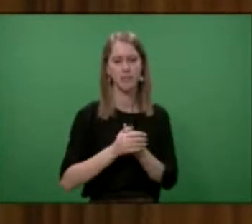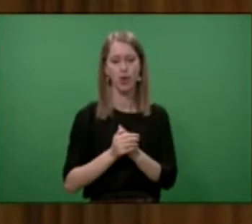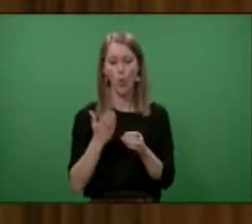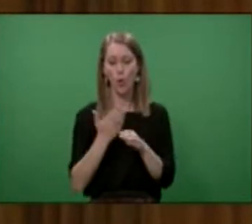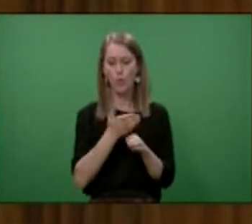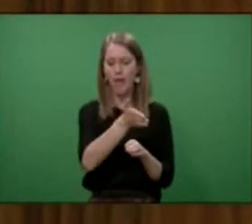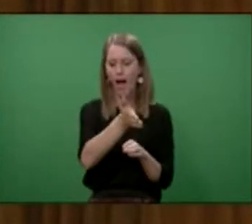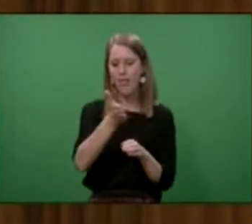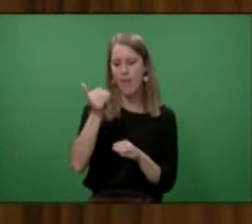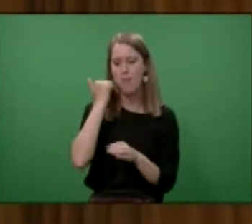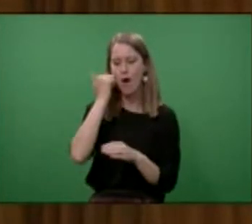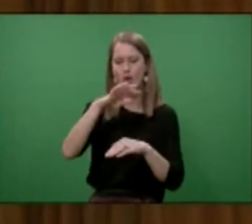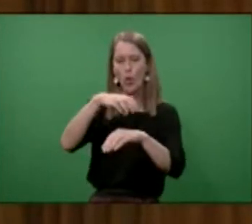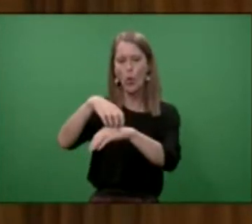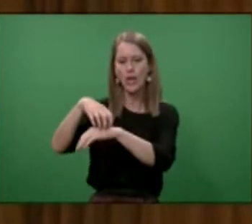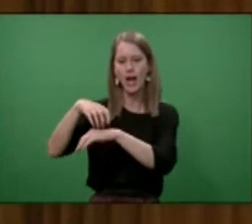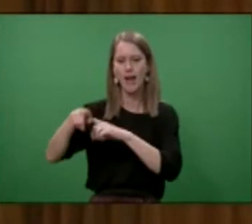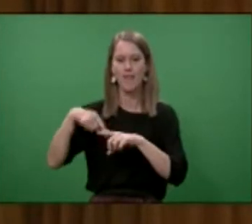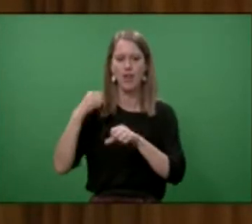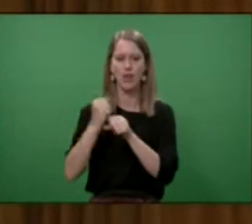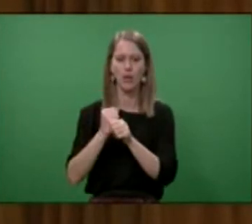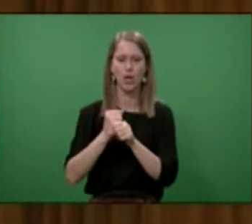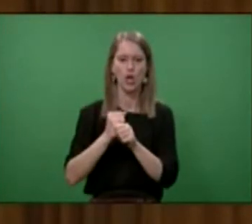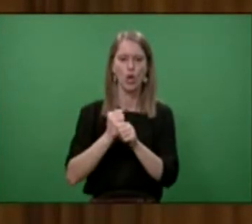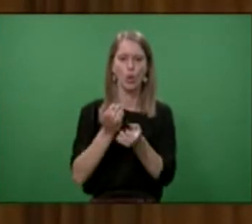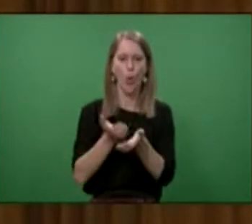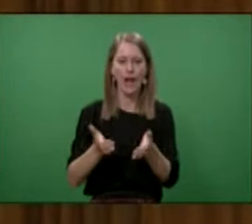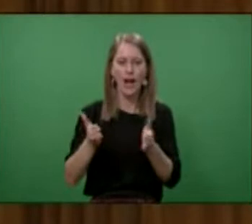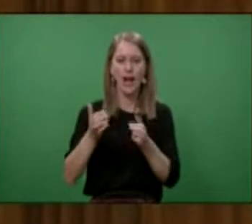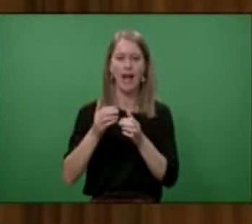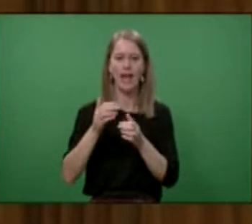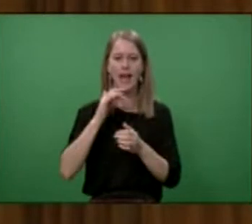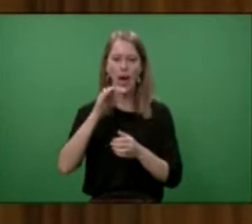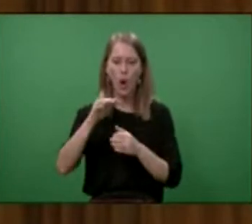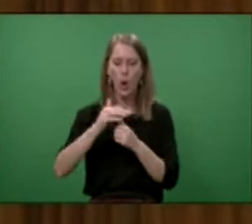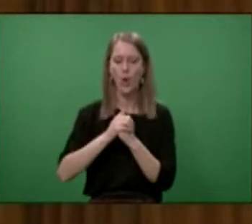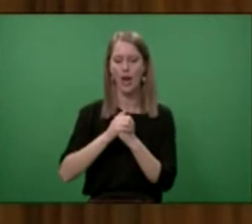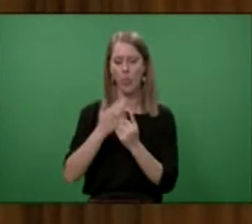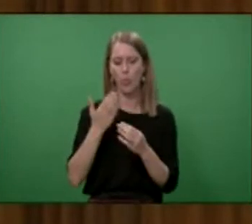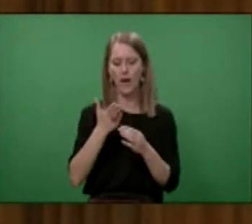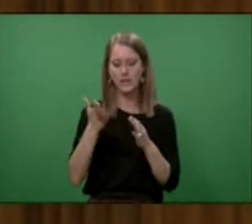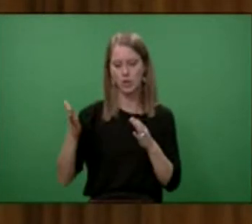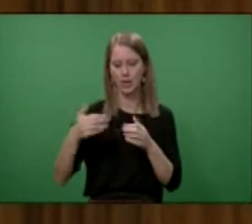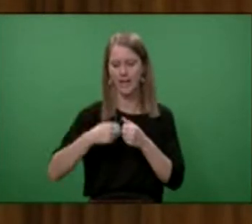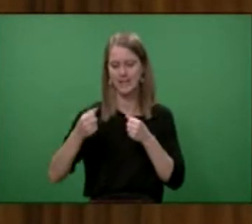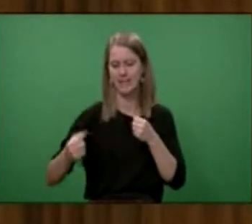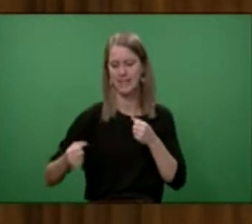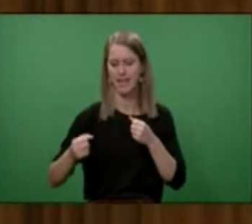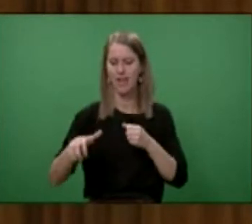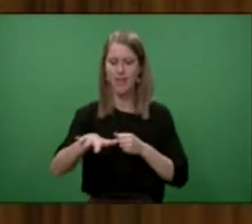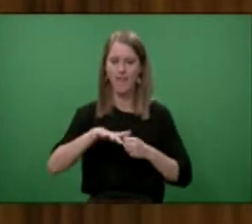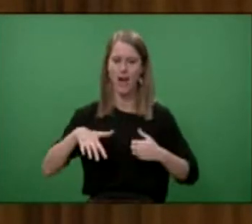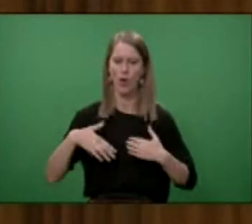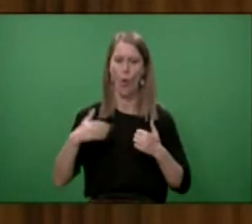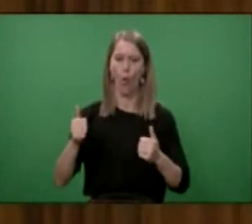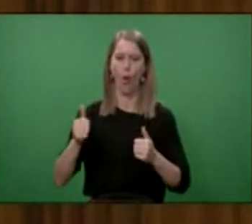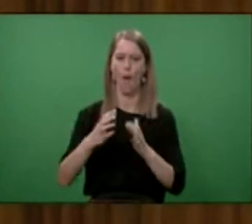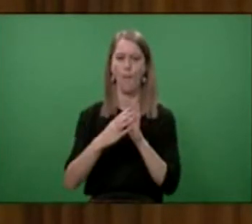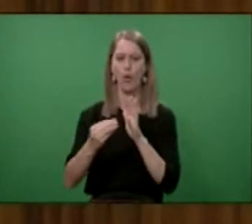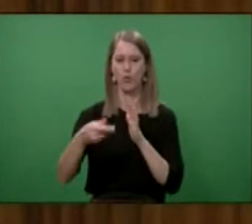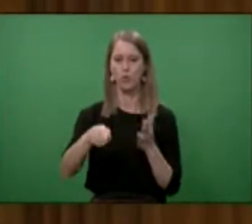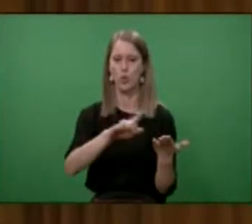Māori organisations like Te Kohanga Reo, and look at ways we can expand the whānau ora model into